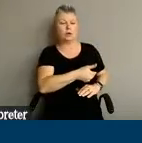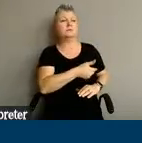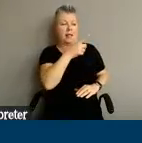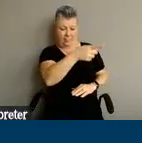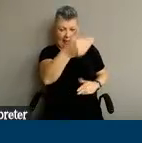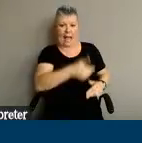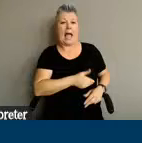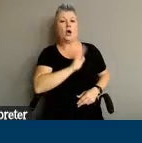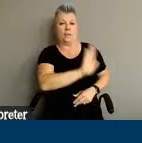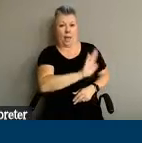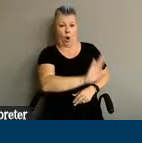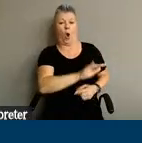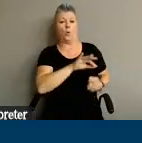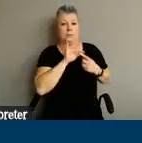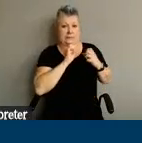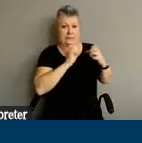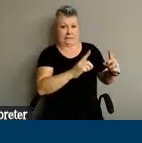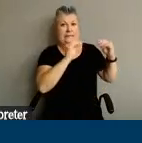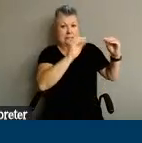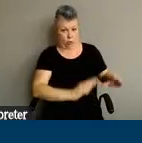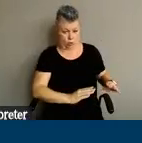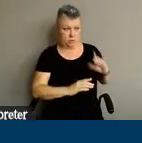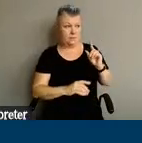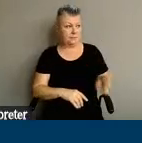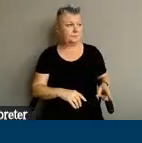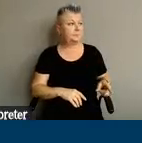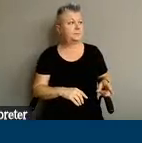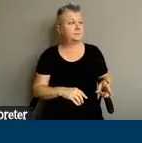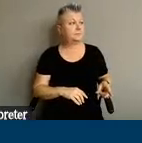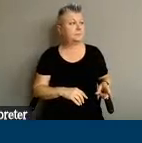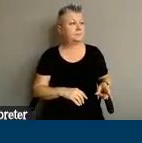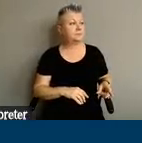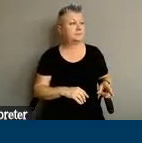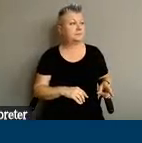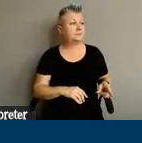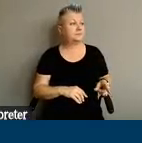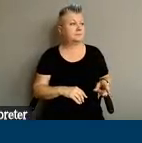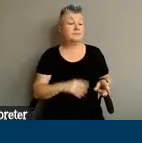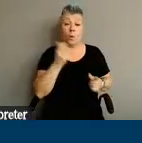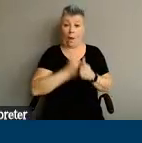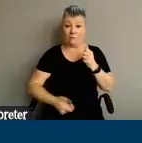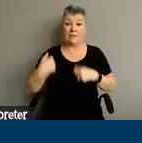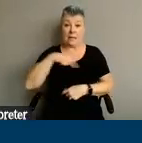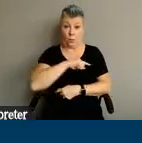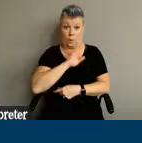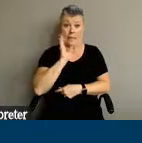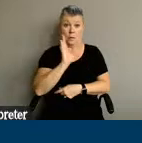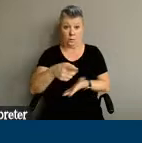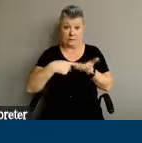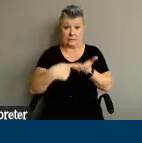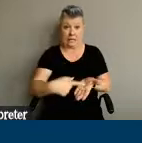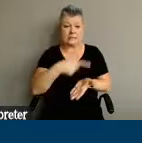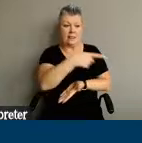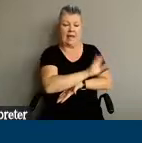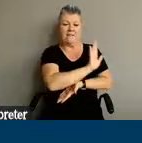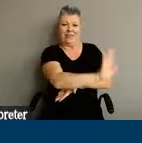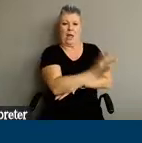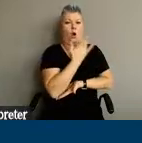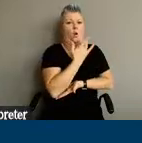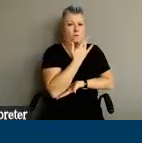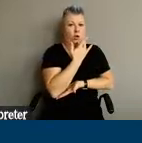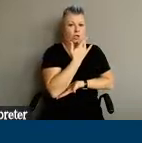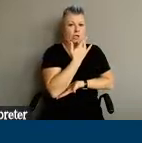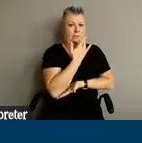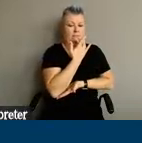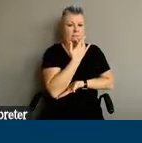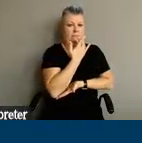districts hires their own teachers. They determine how they would do their evaluations. Everything that we'll discuss today, they have their own version of that,